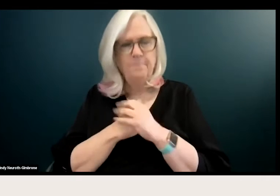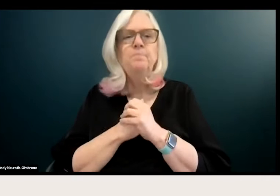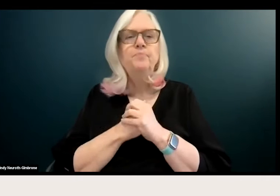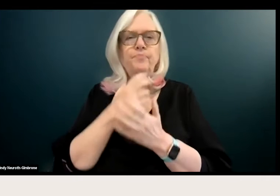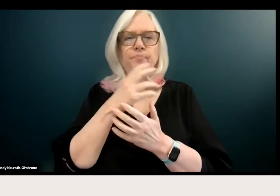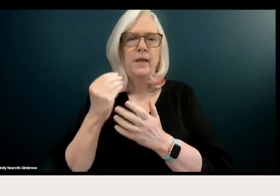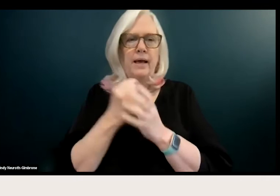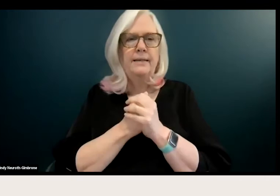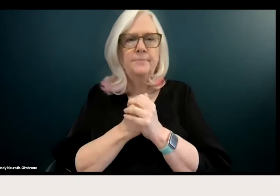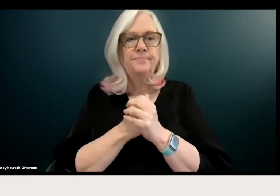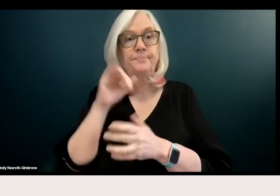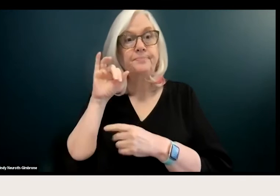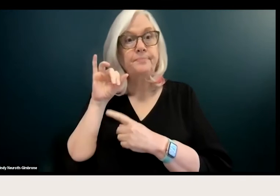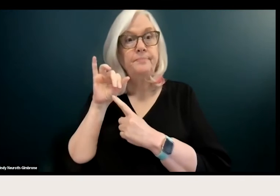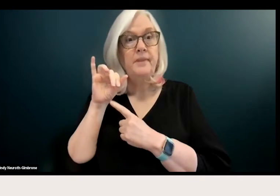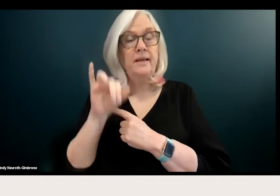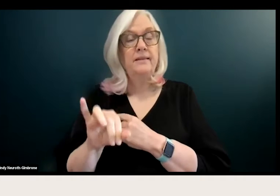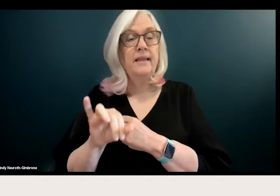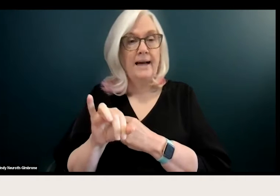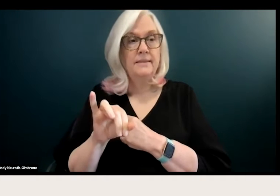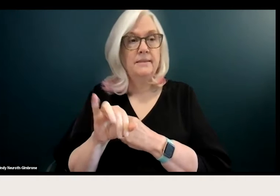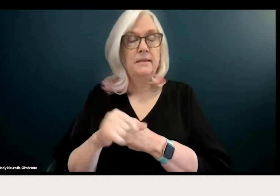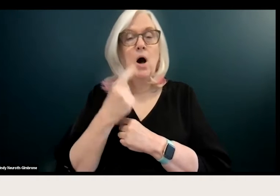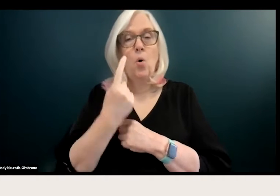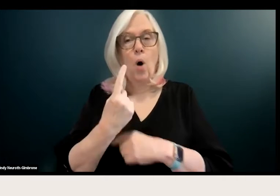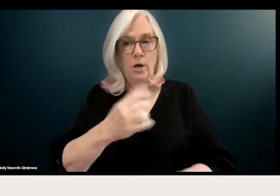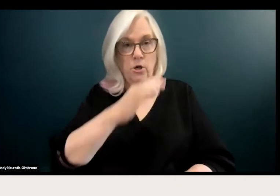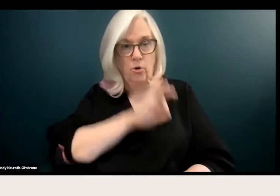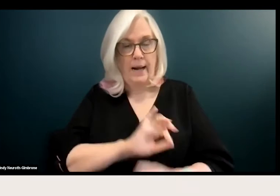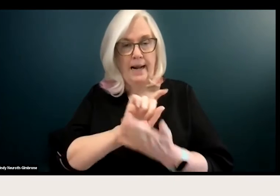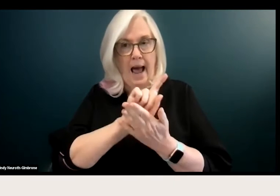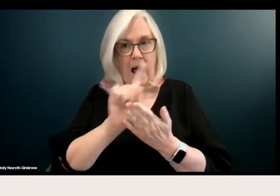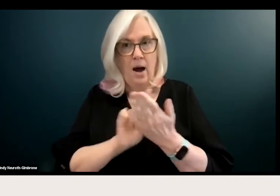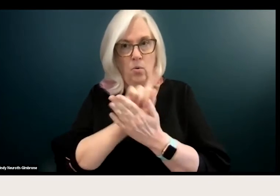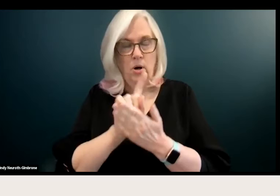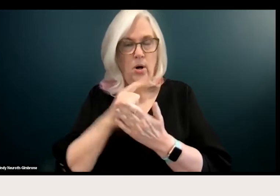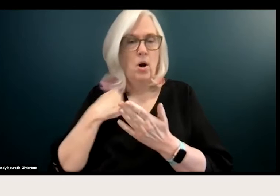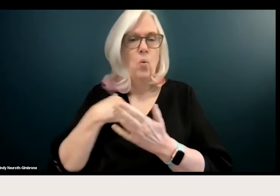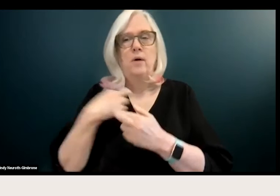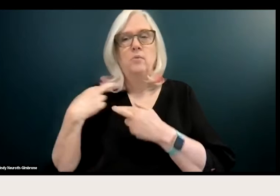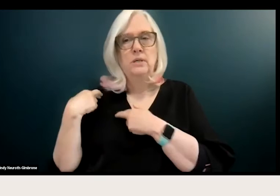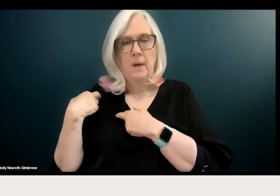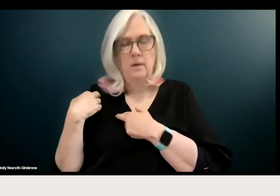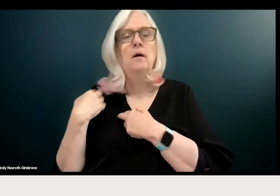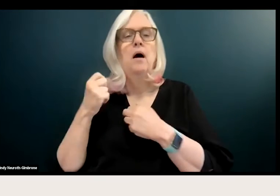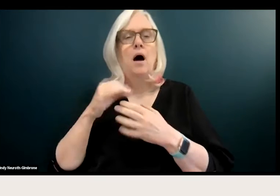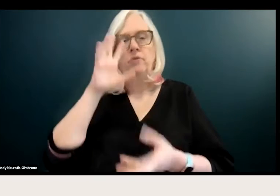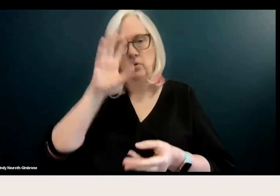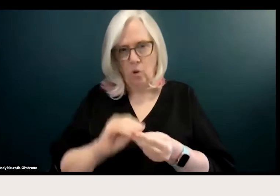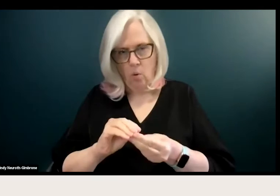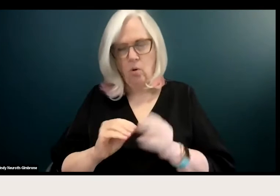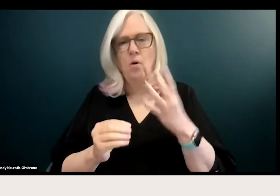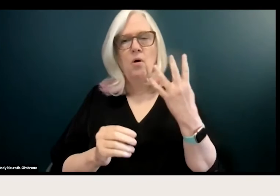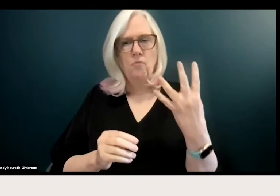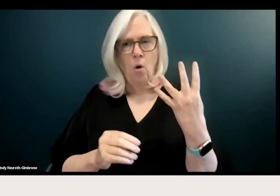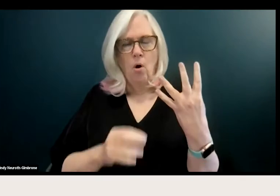And that is actually a 1 credit hour we are responsible for out of their 4 credit course. So we actually grade them